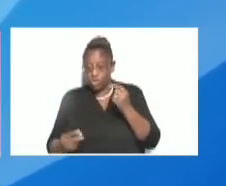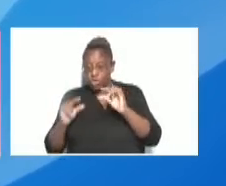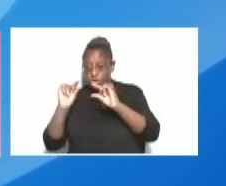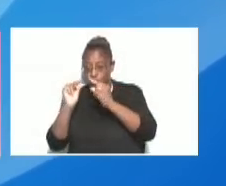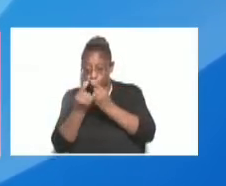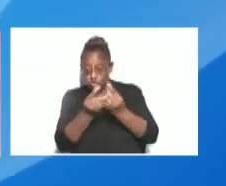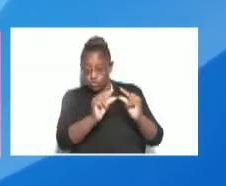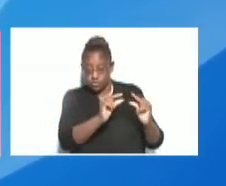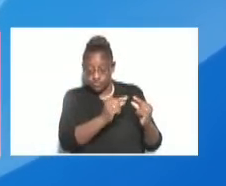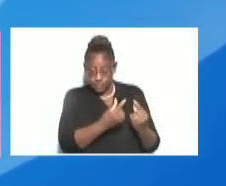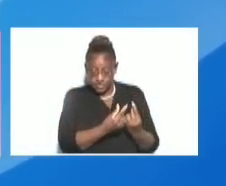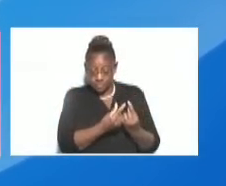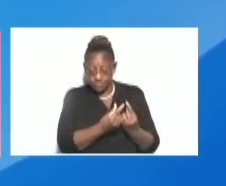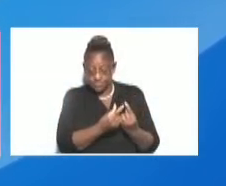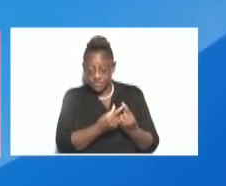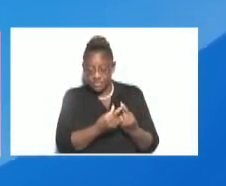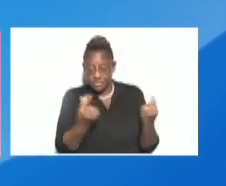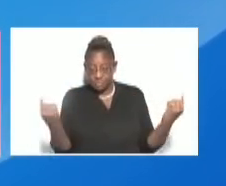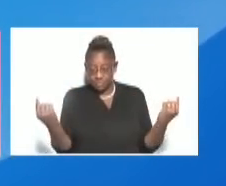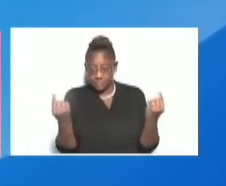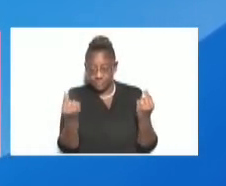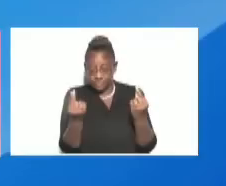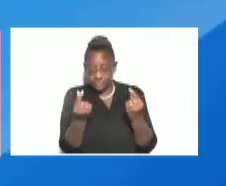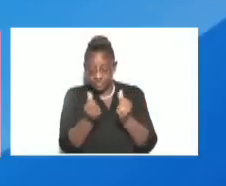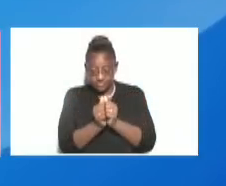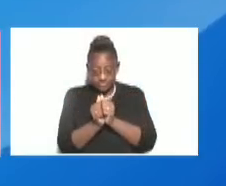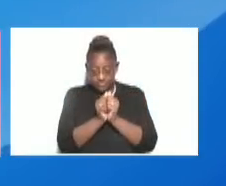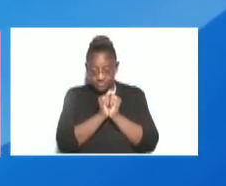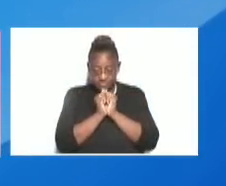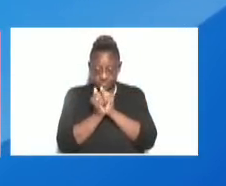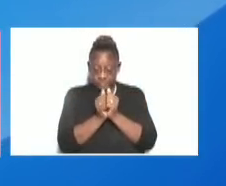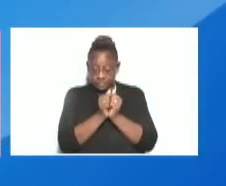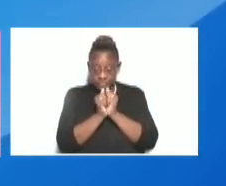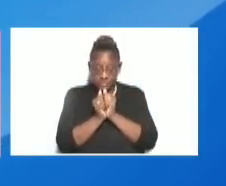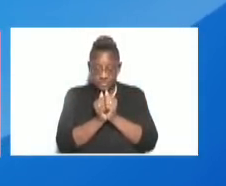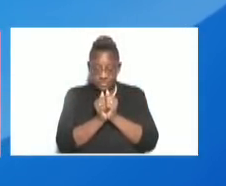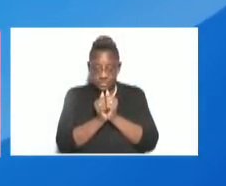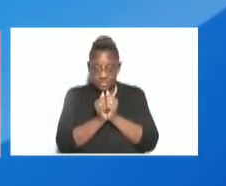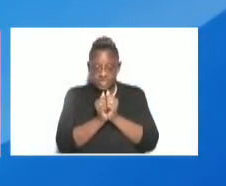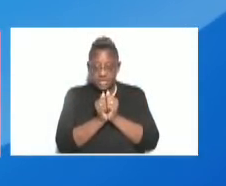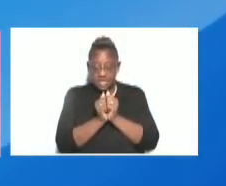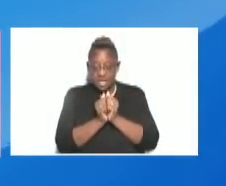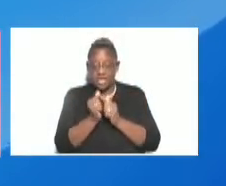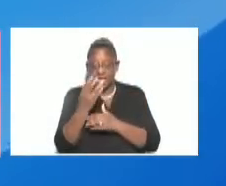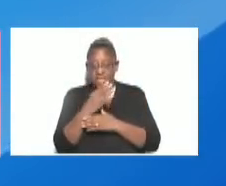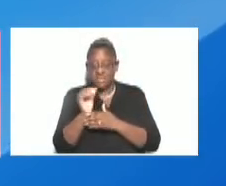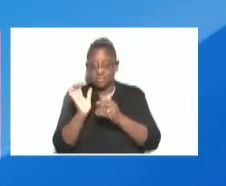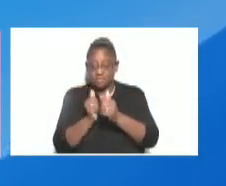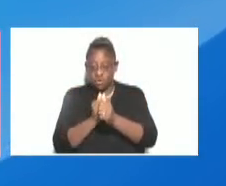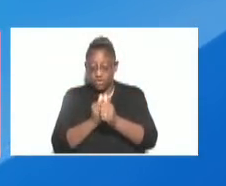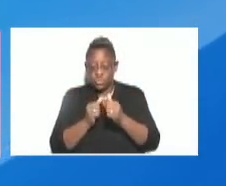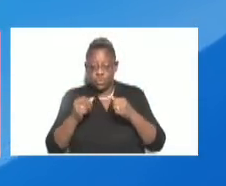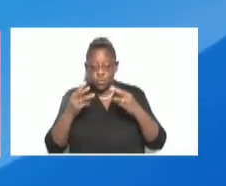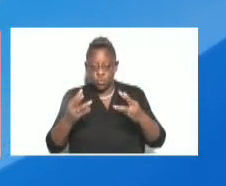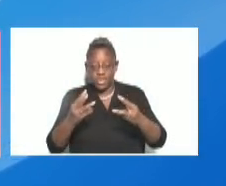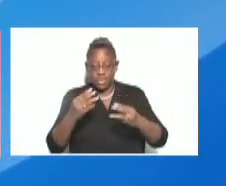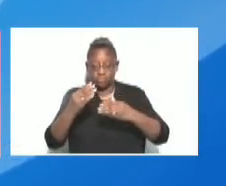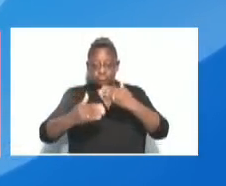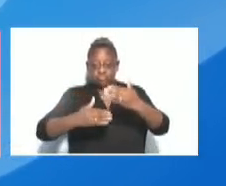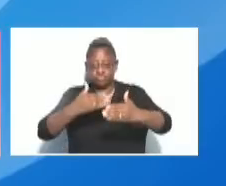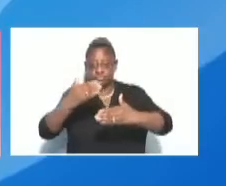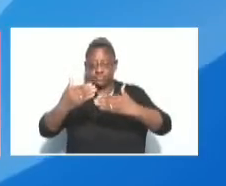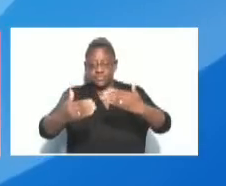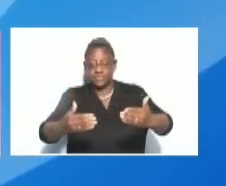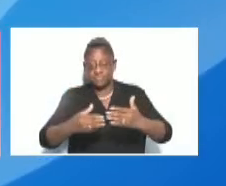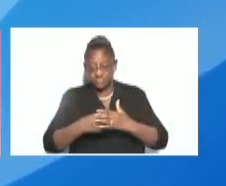the disputes, both parties, they agree on the way forward. And all of the necessary forms